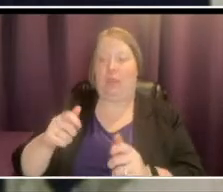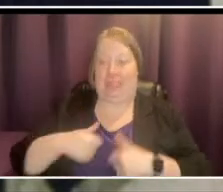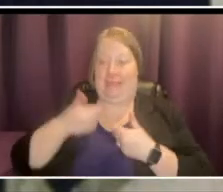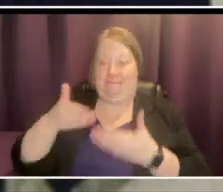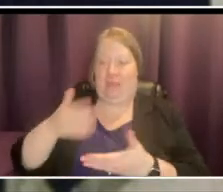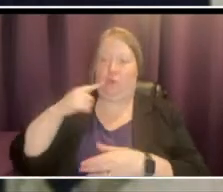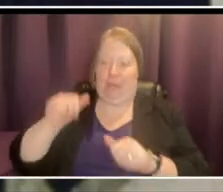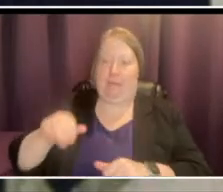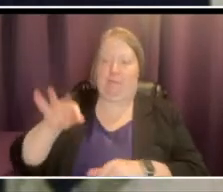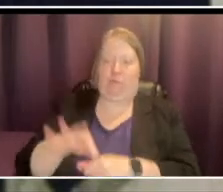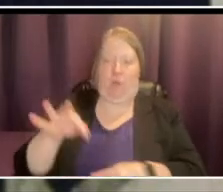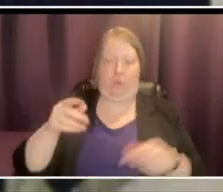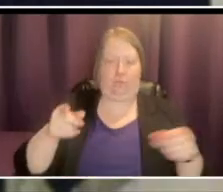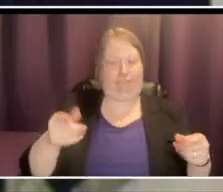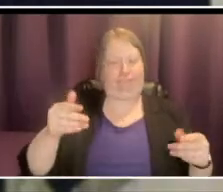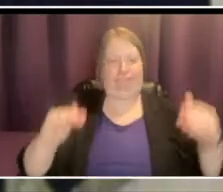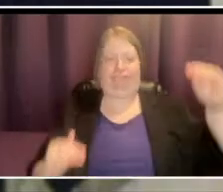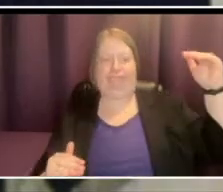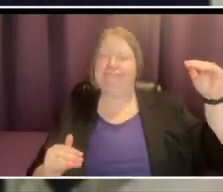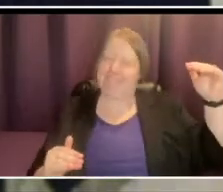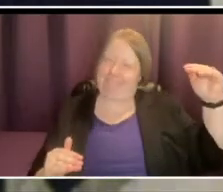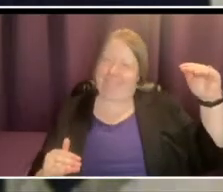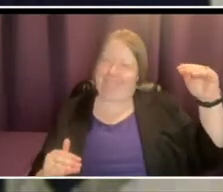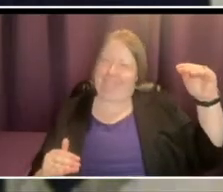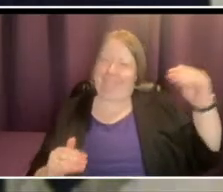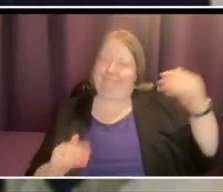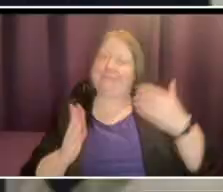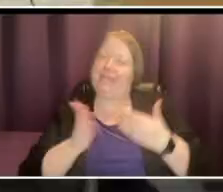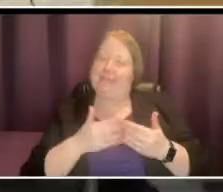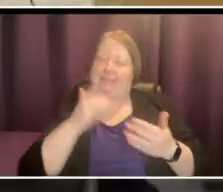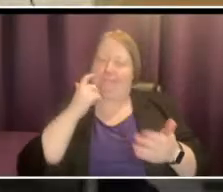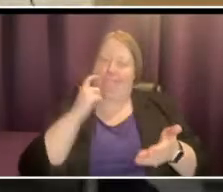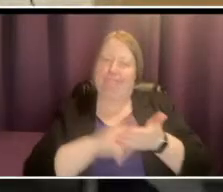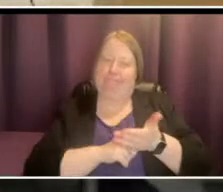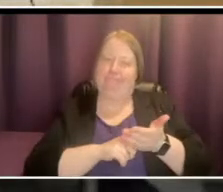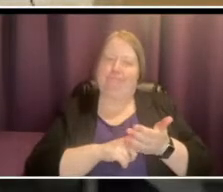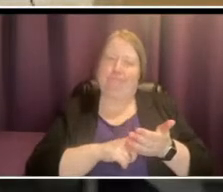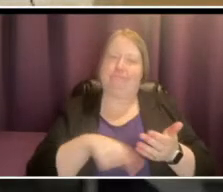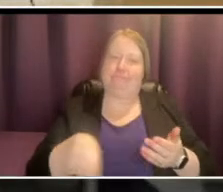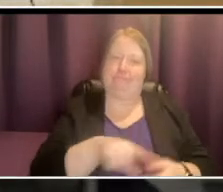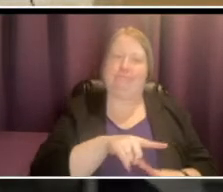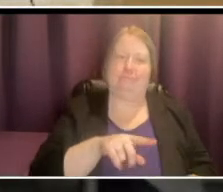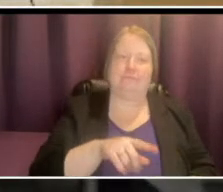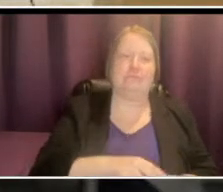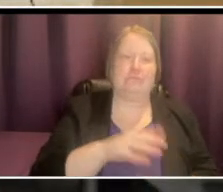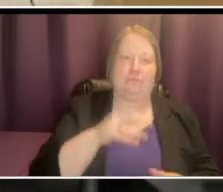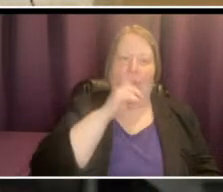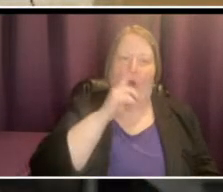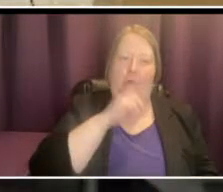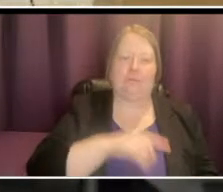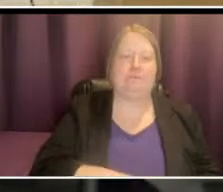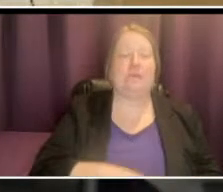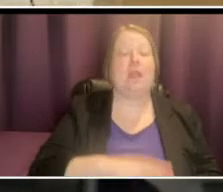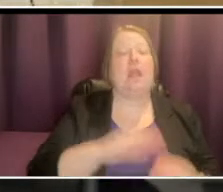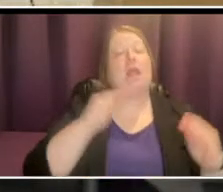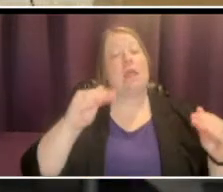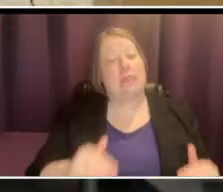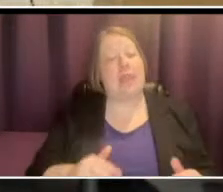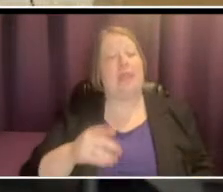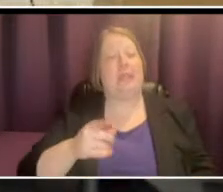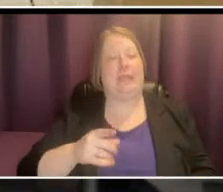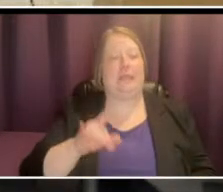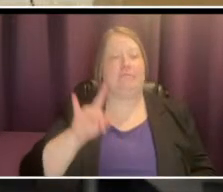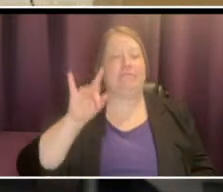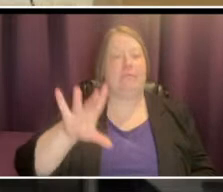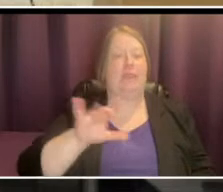an easy one to figure. And by the thousands. Then he raised the big vote dump, as